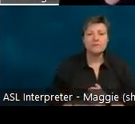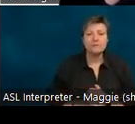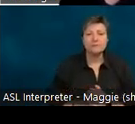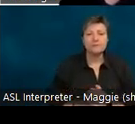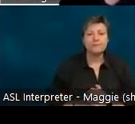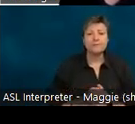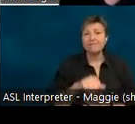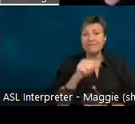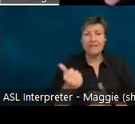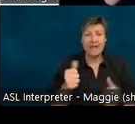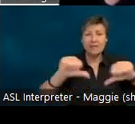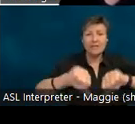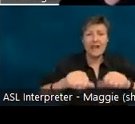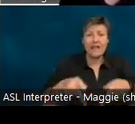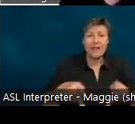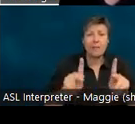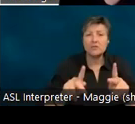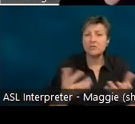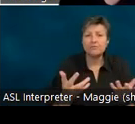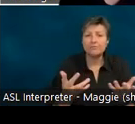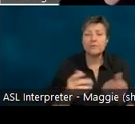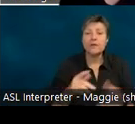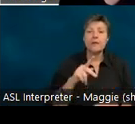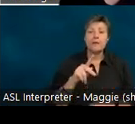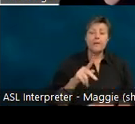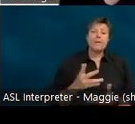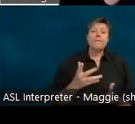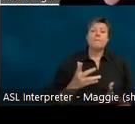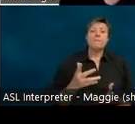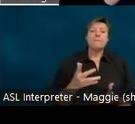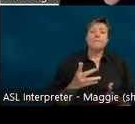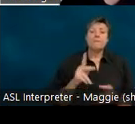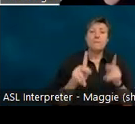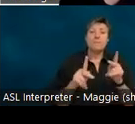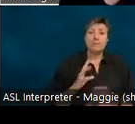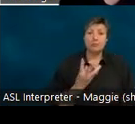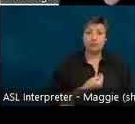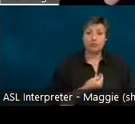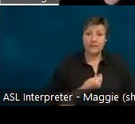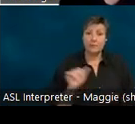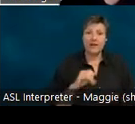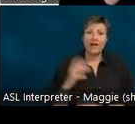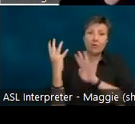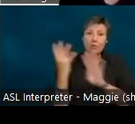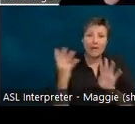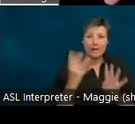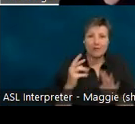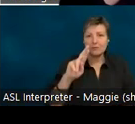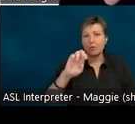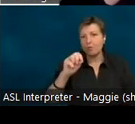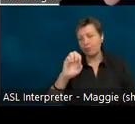Another denial of opportunity that folks experience are those who are trans but are also immigrants, refugees, and asylum